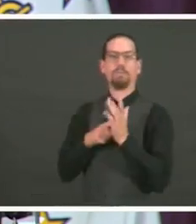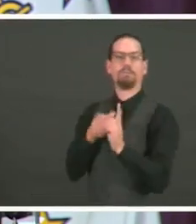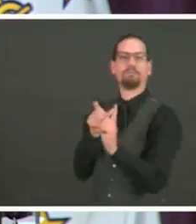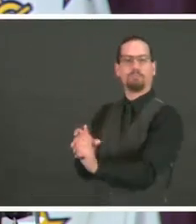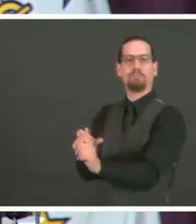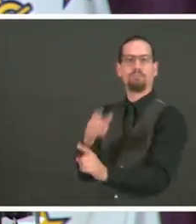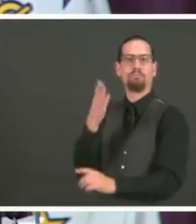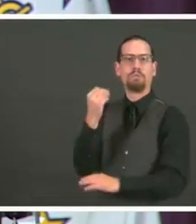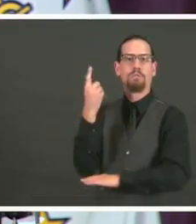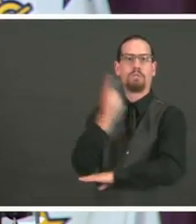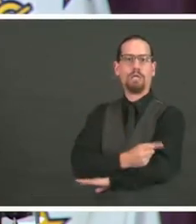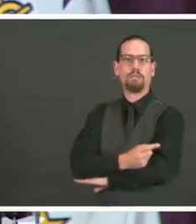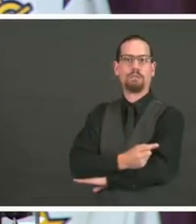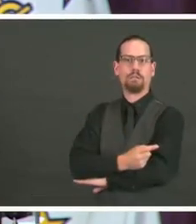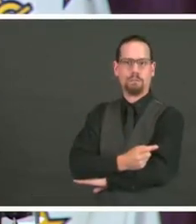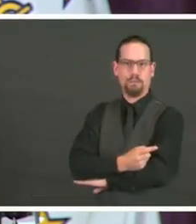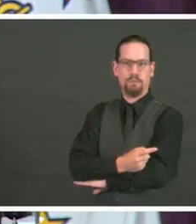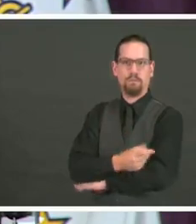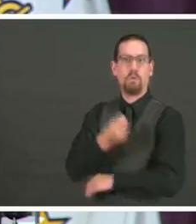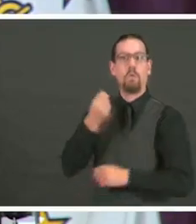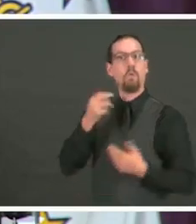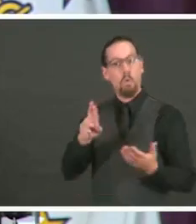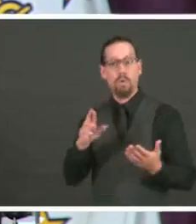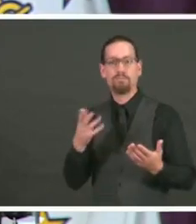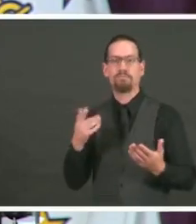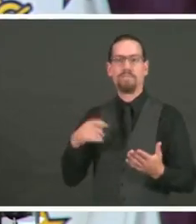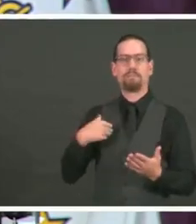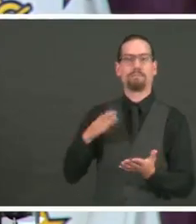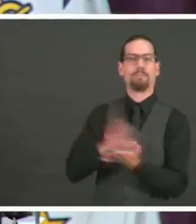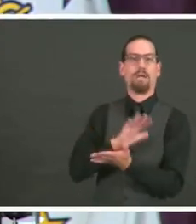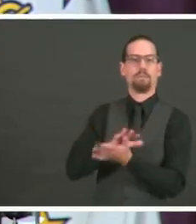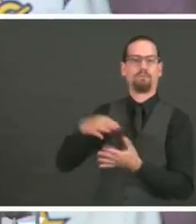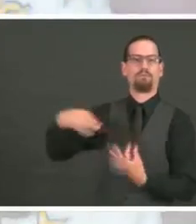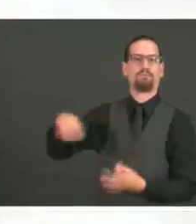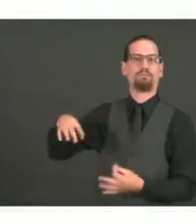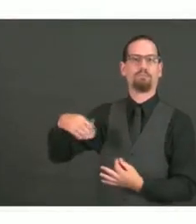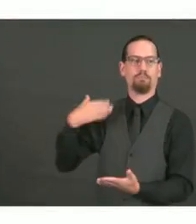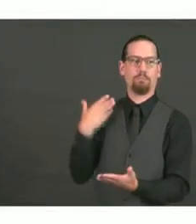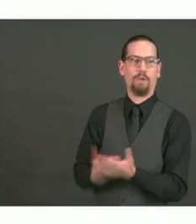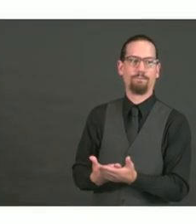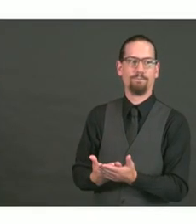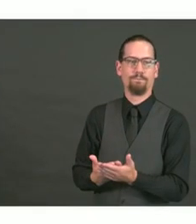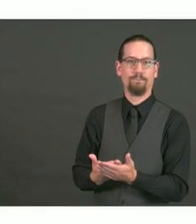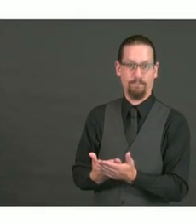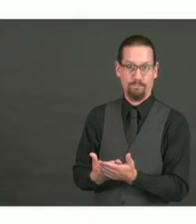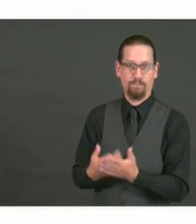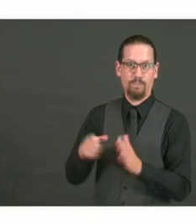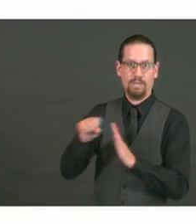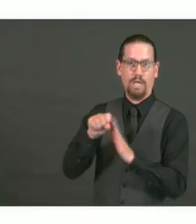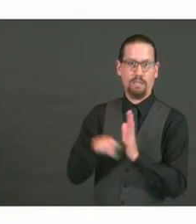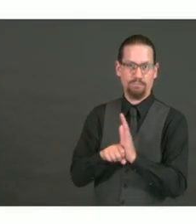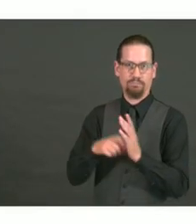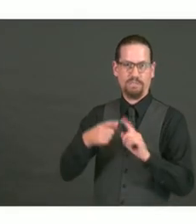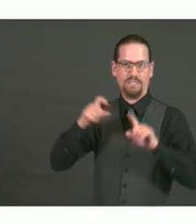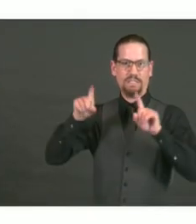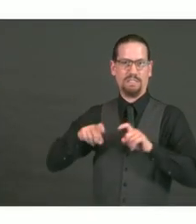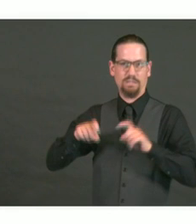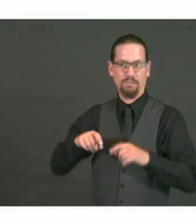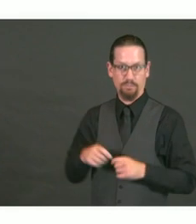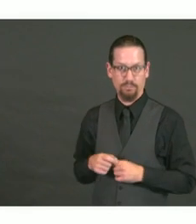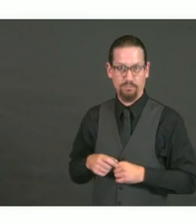valid negative test from within 72 hours. And I'd ask you please to put the list of those states up on the